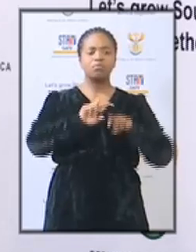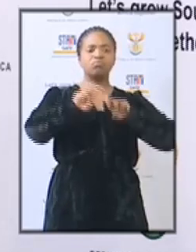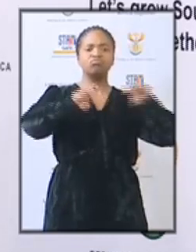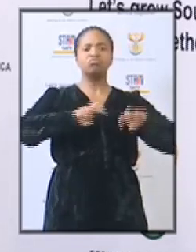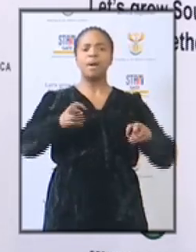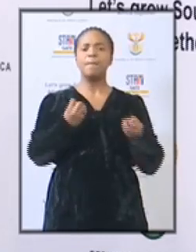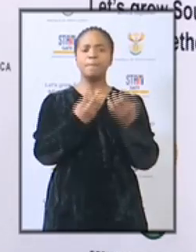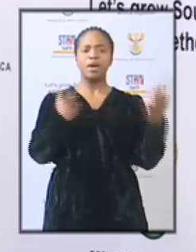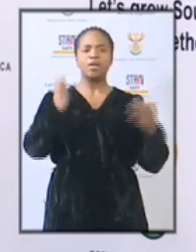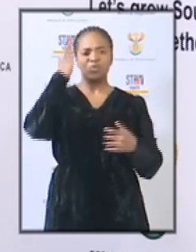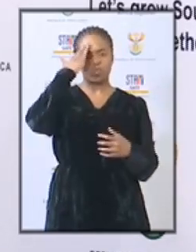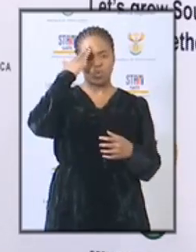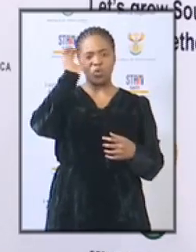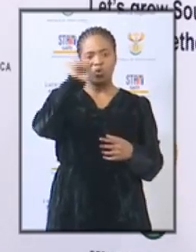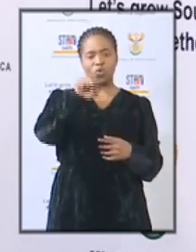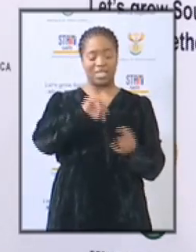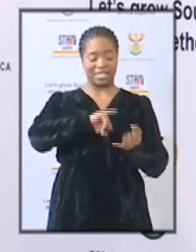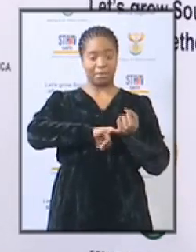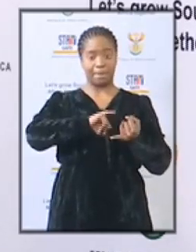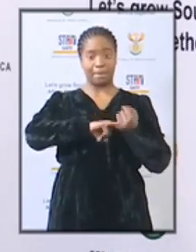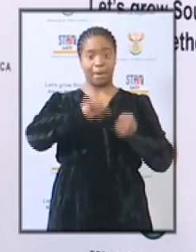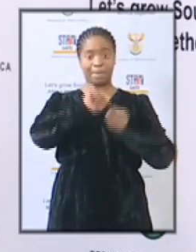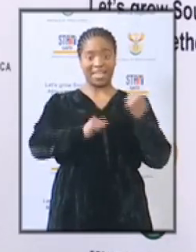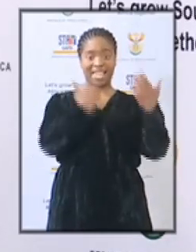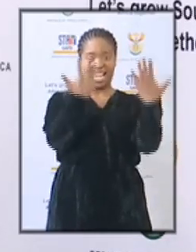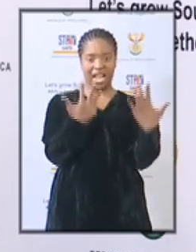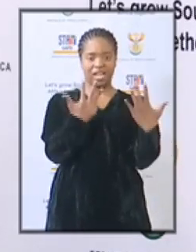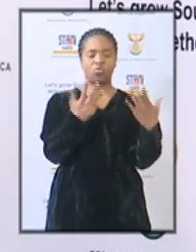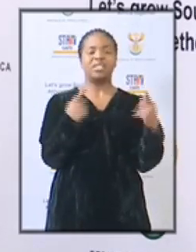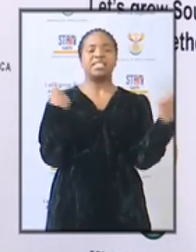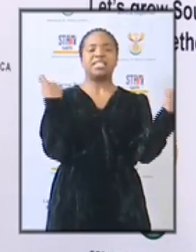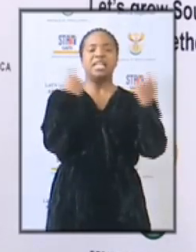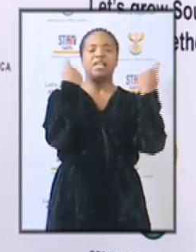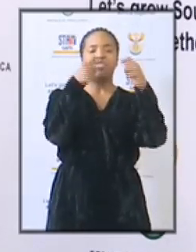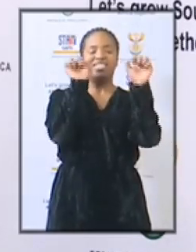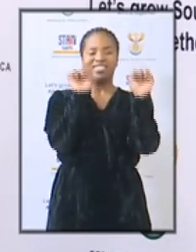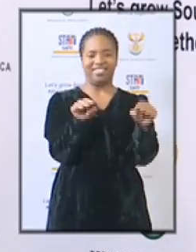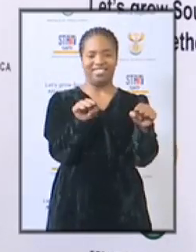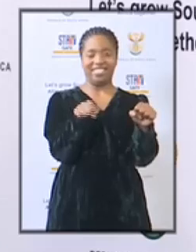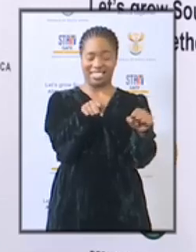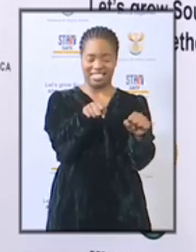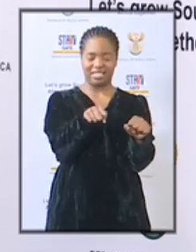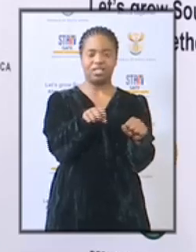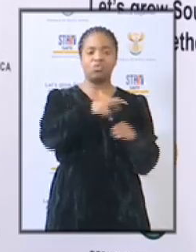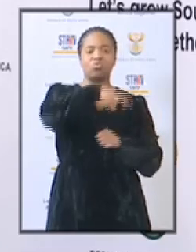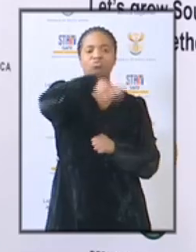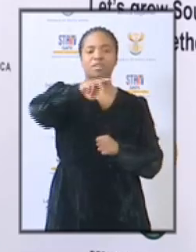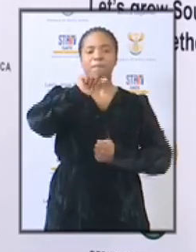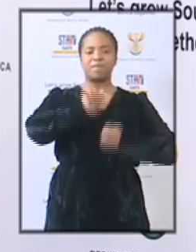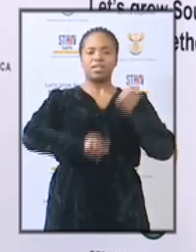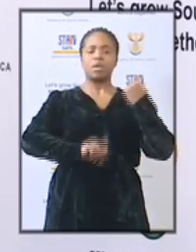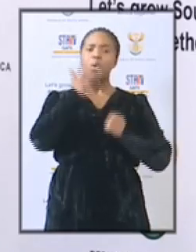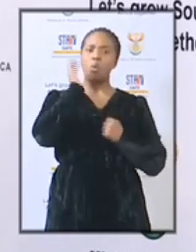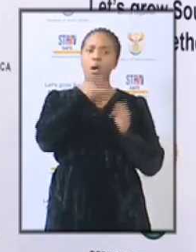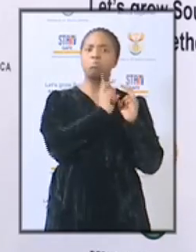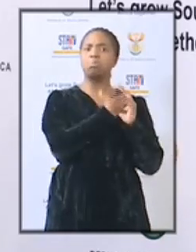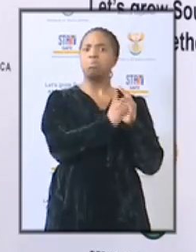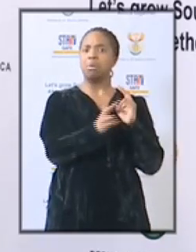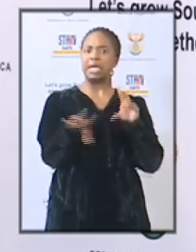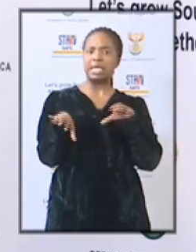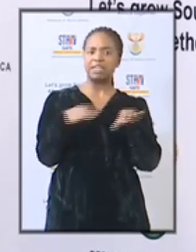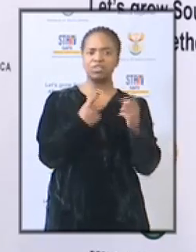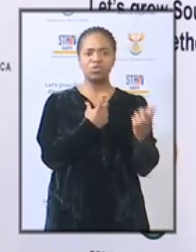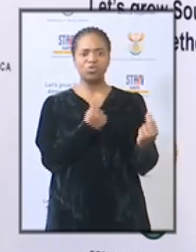of you would note that as tourism, we celebrate Tourism Month in September, and we will have quite a number of